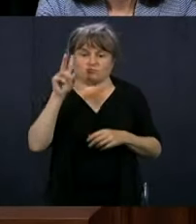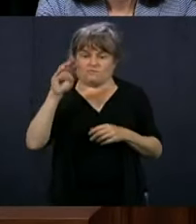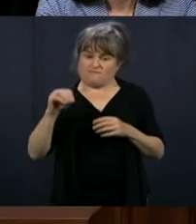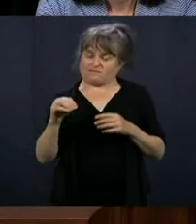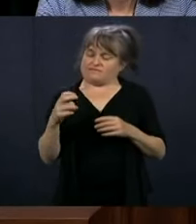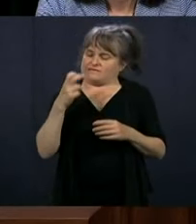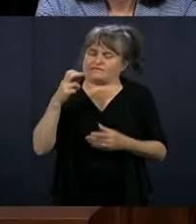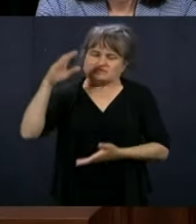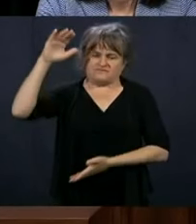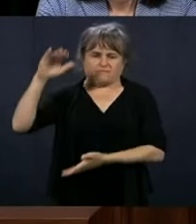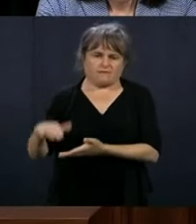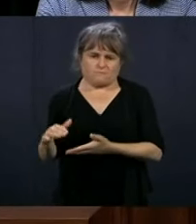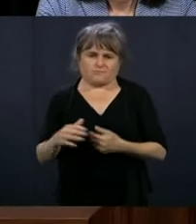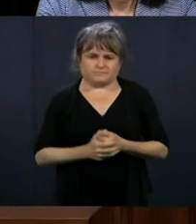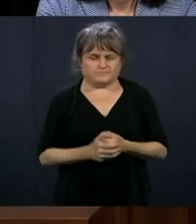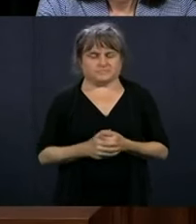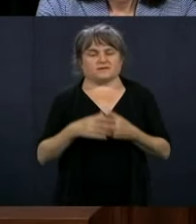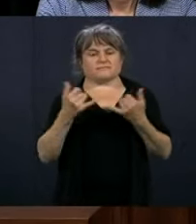way.